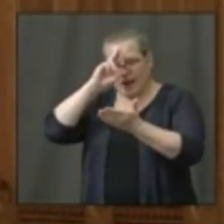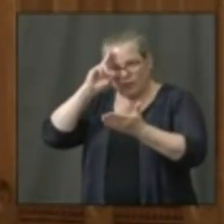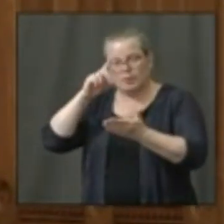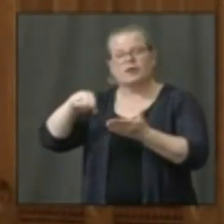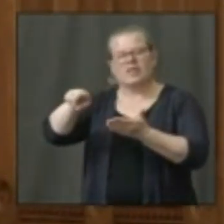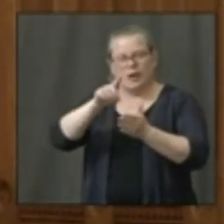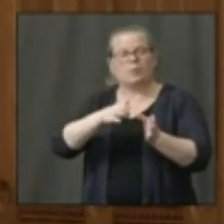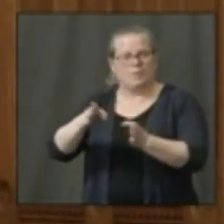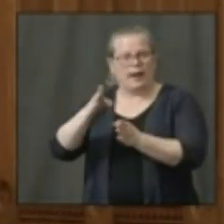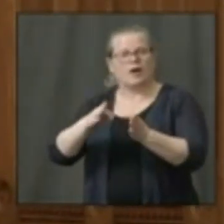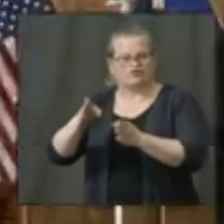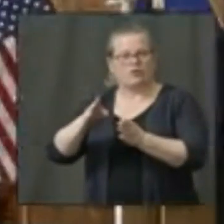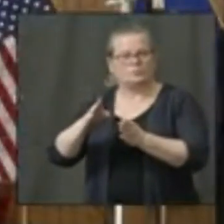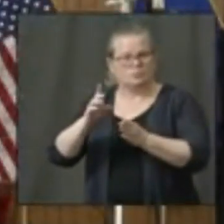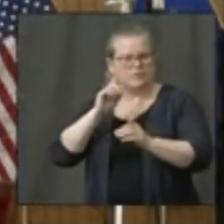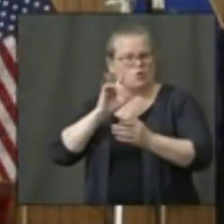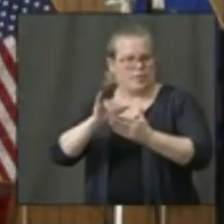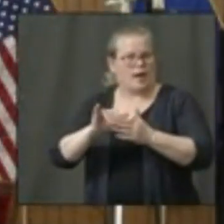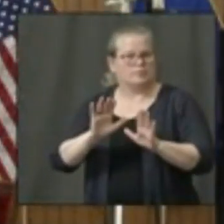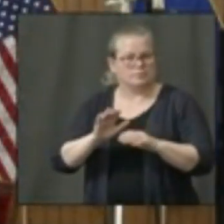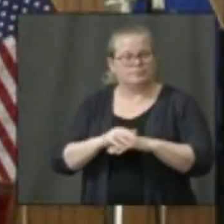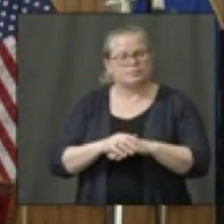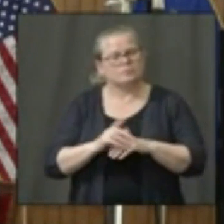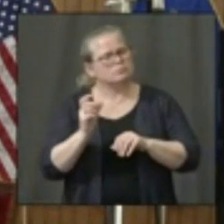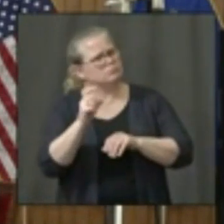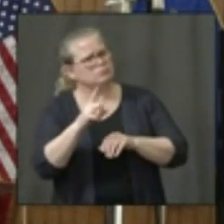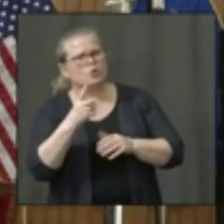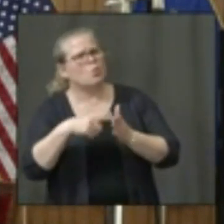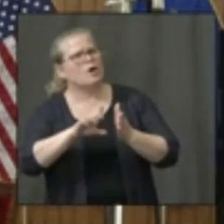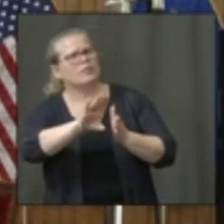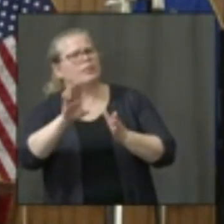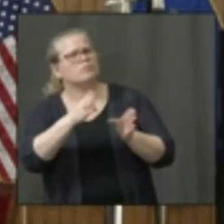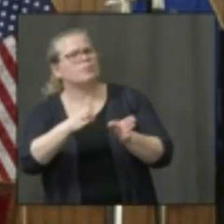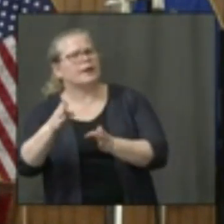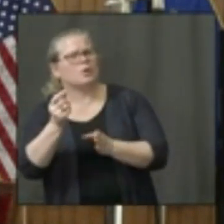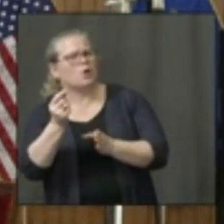topic. And what sort of preparations are those?